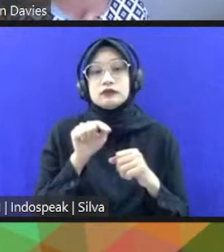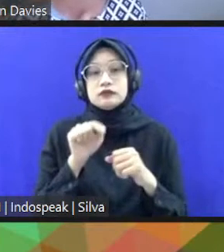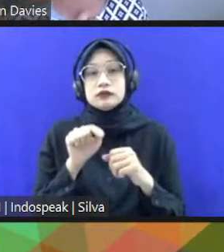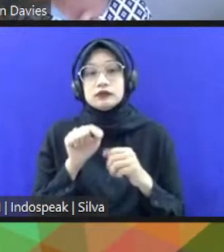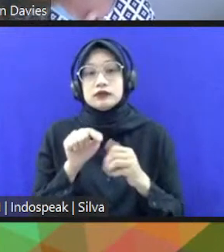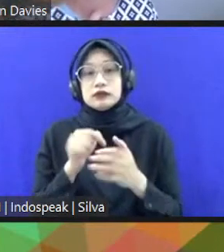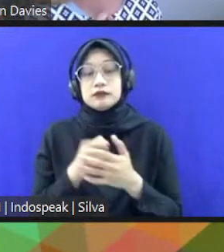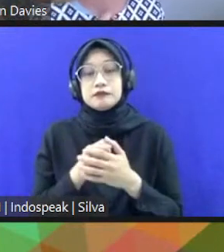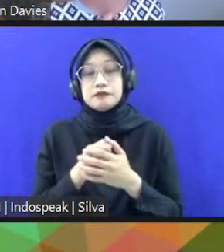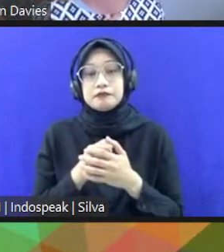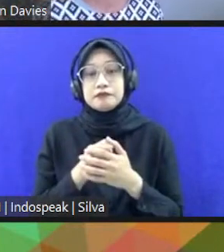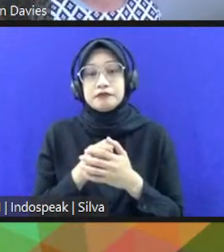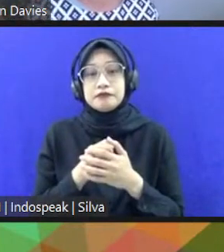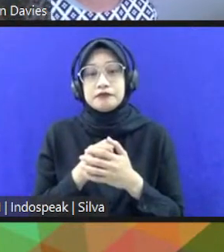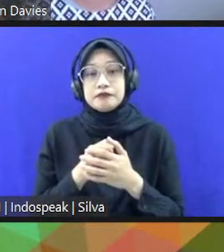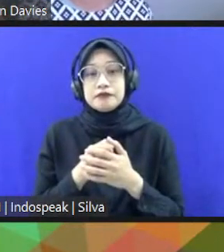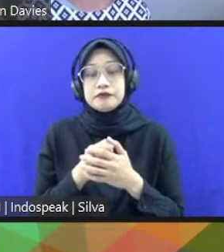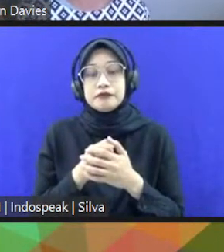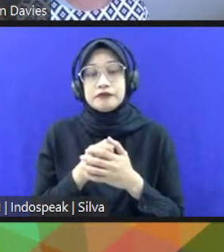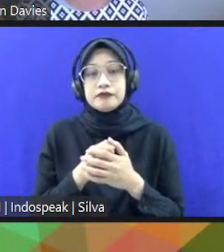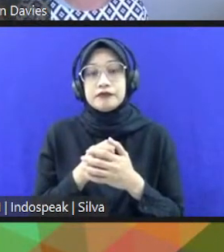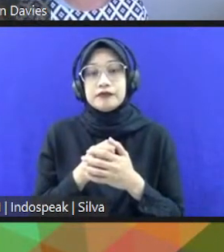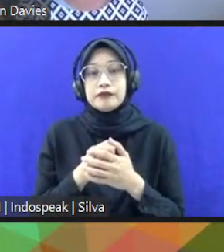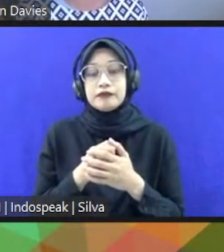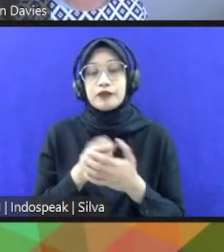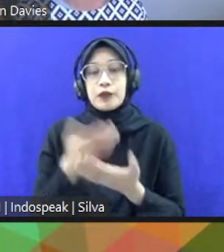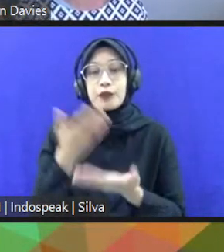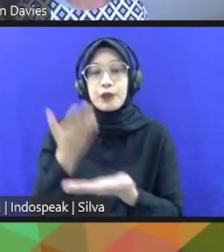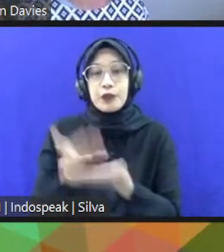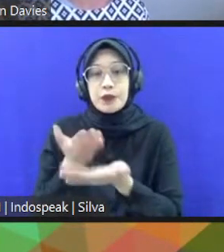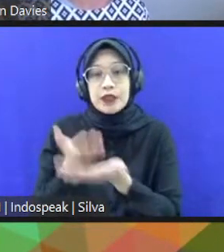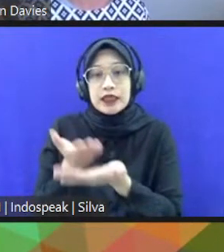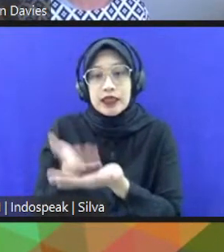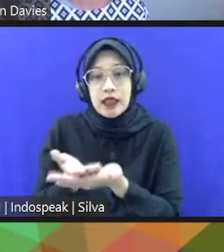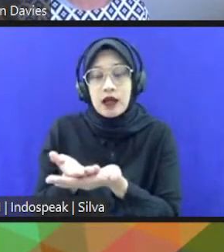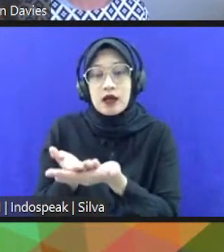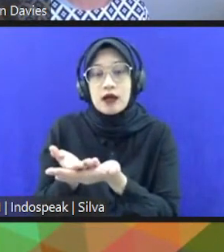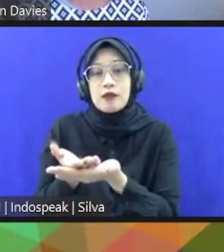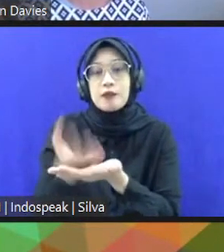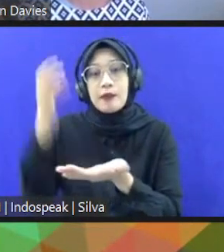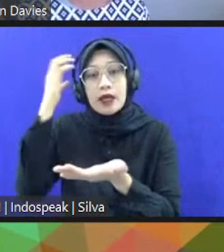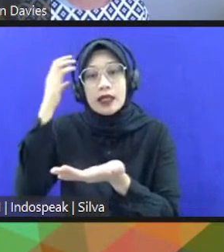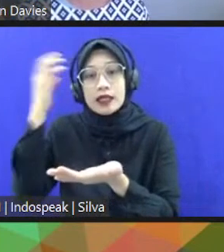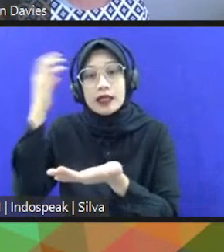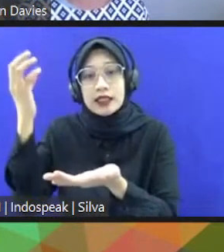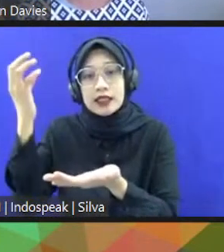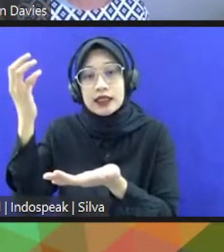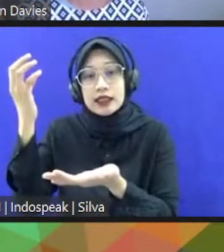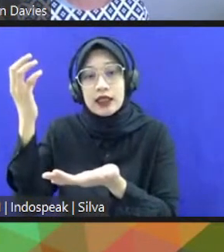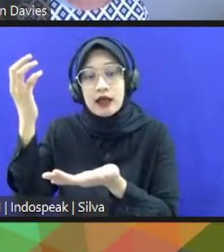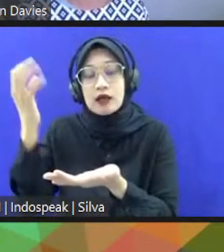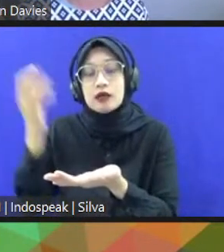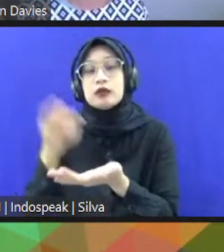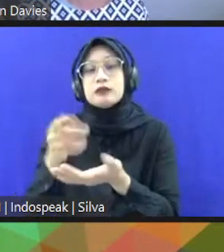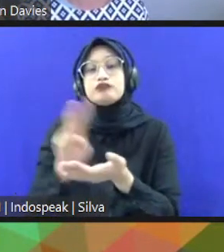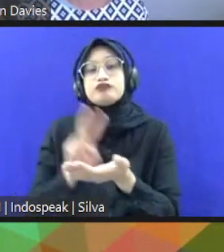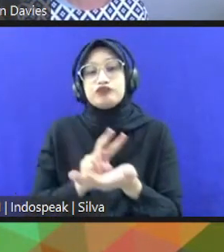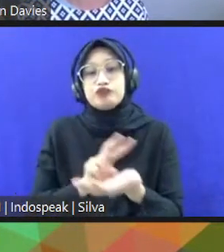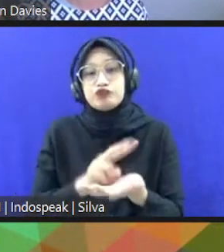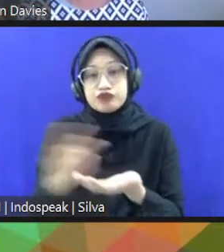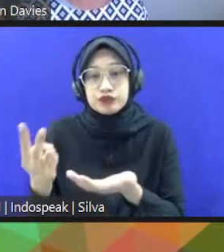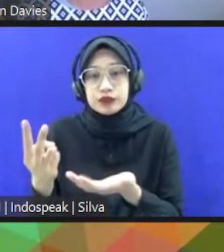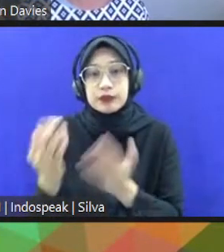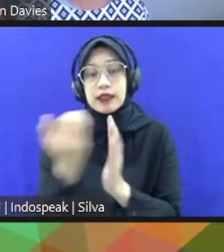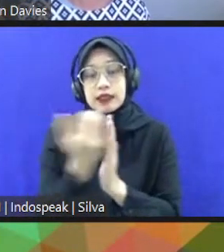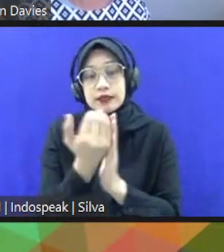the administration that can push forward for further reform. Indeed,